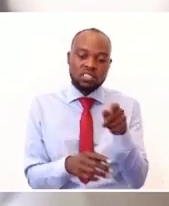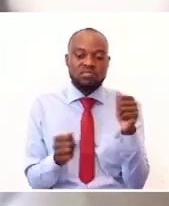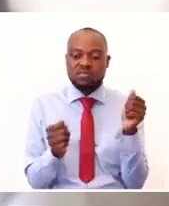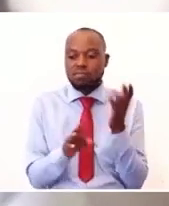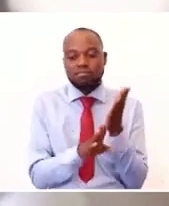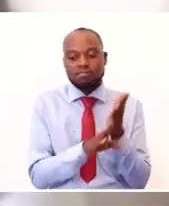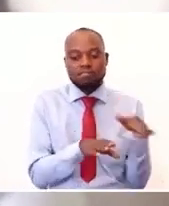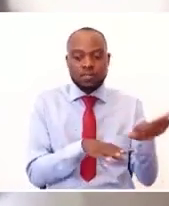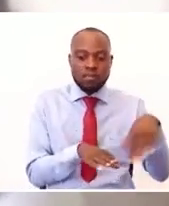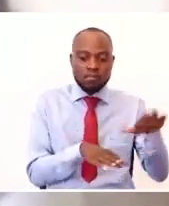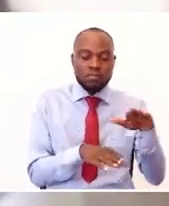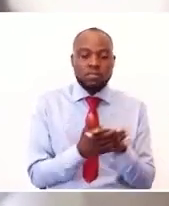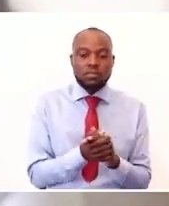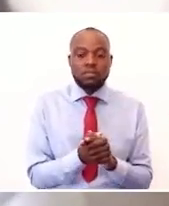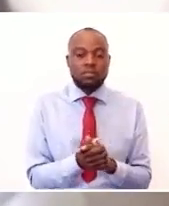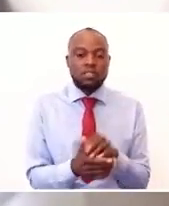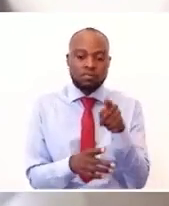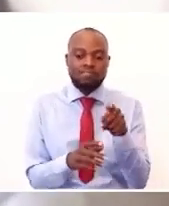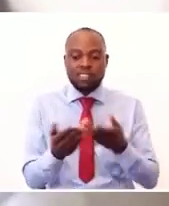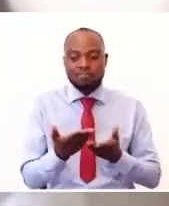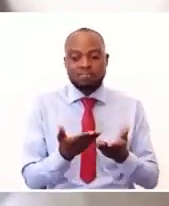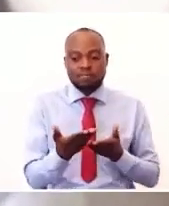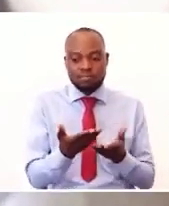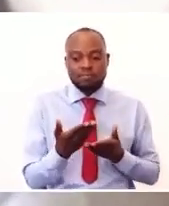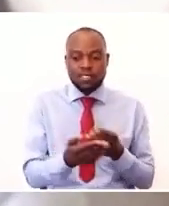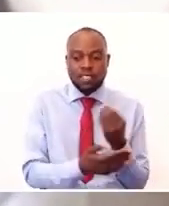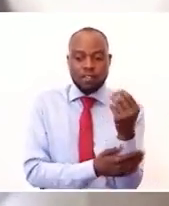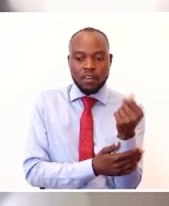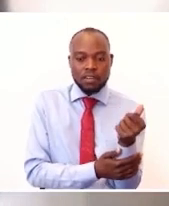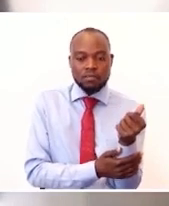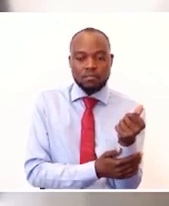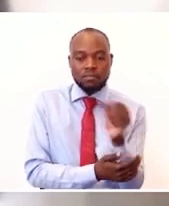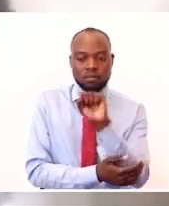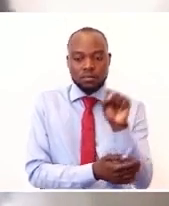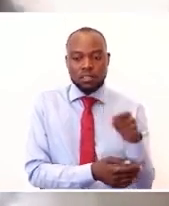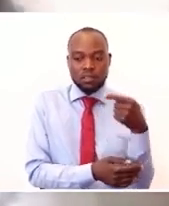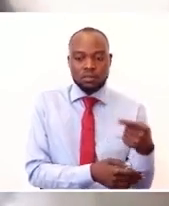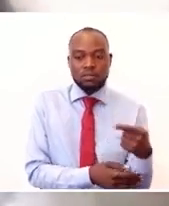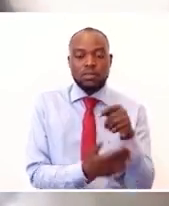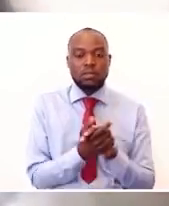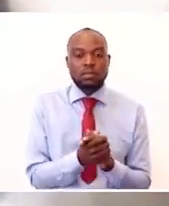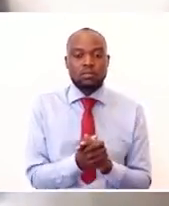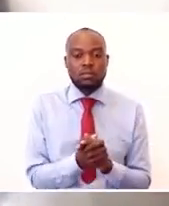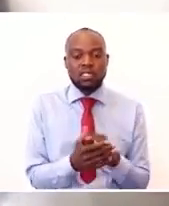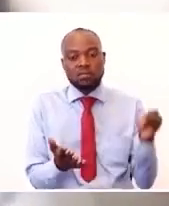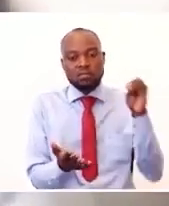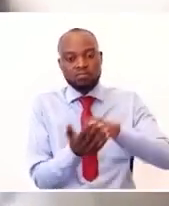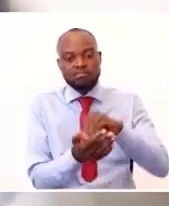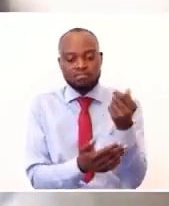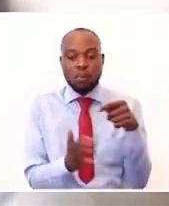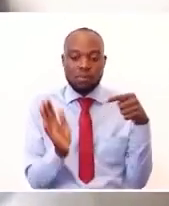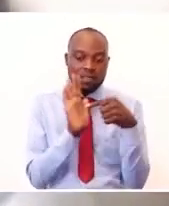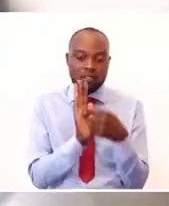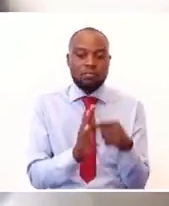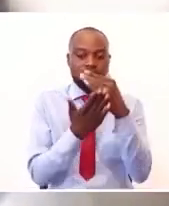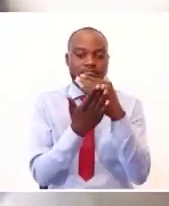ways. The inability to access finance in a state means sometimes that they cannot contribute, for example, to membership bodies to